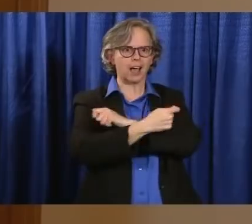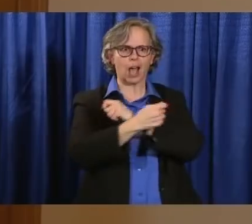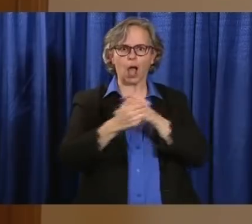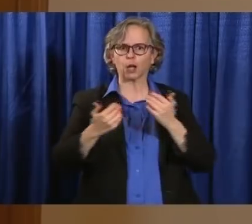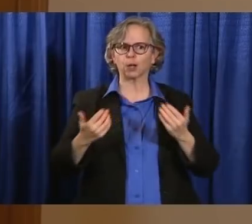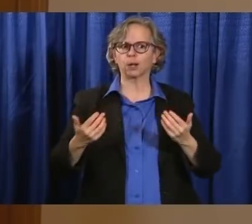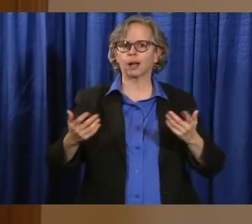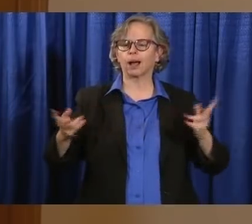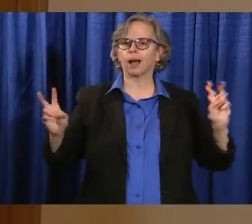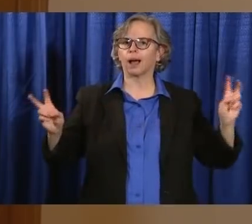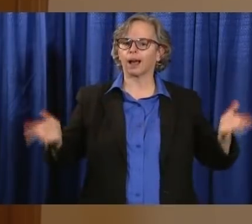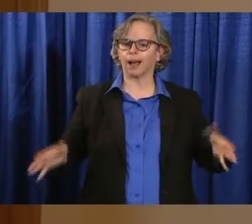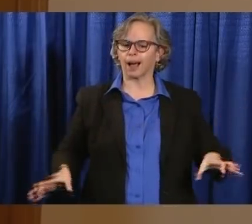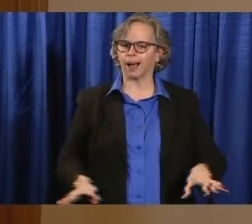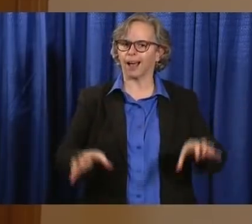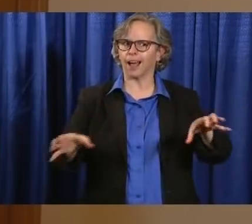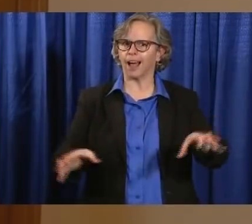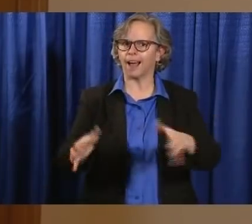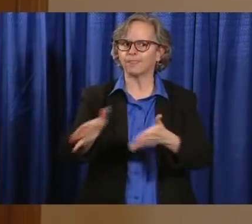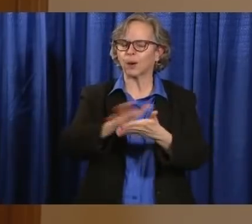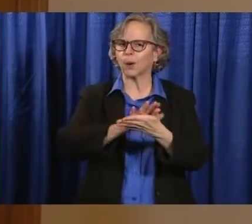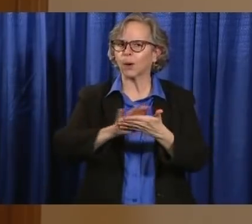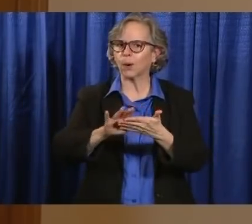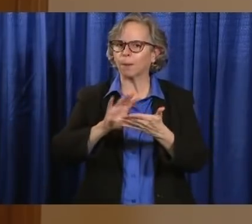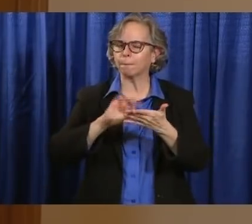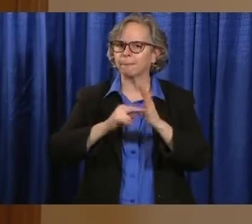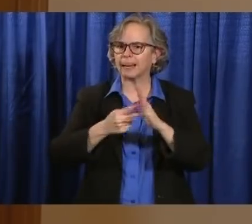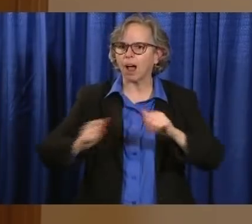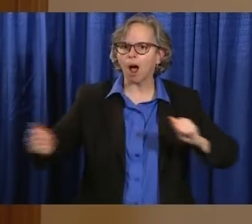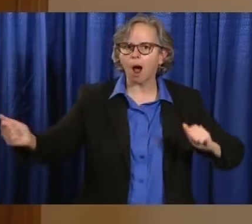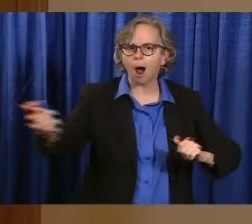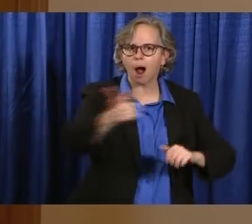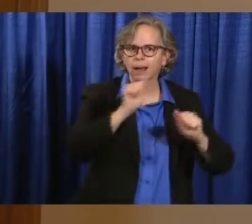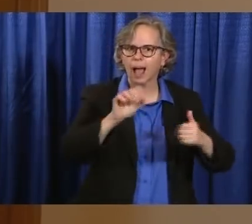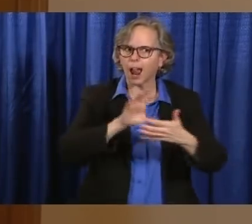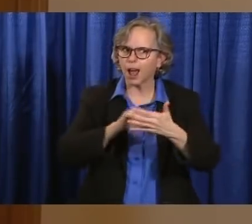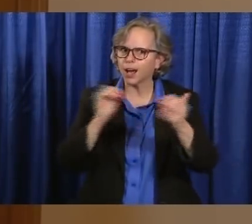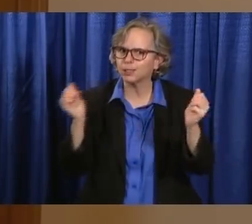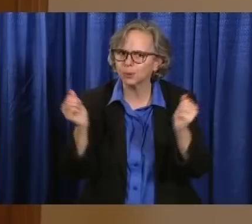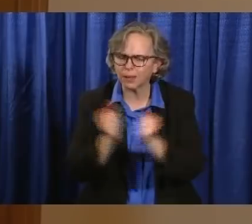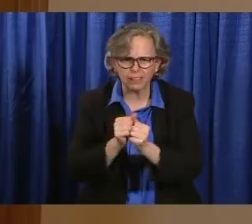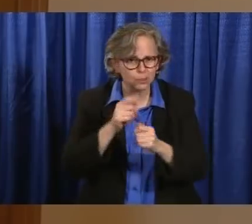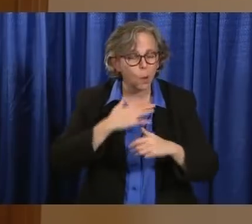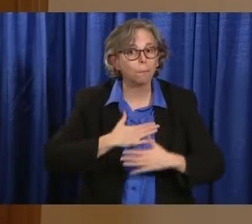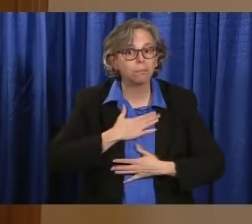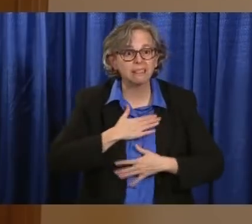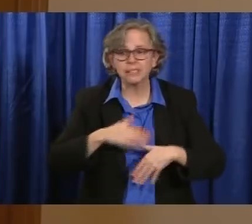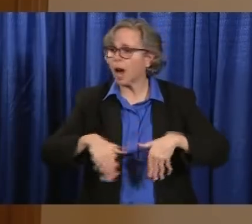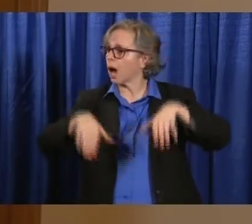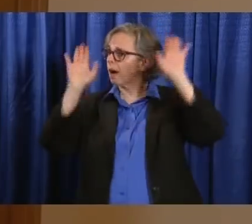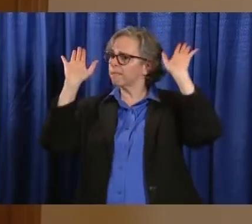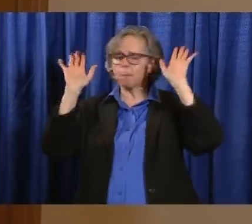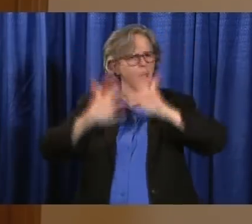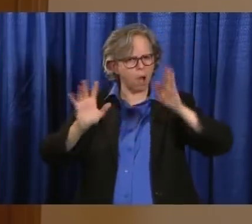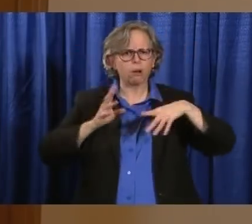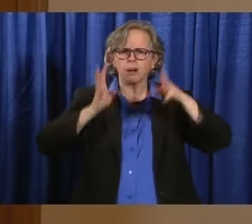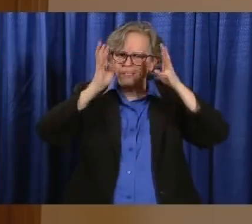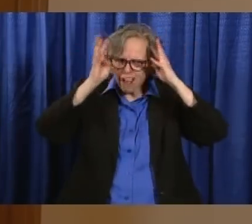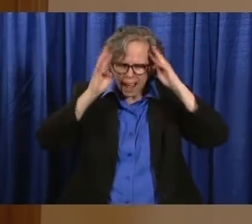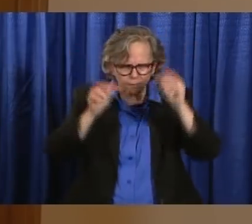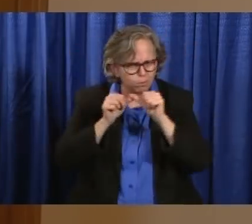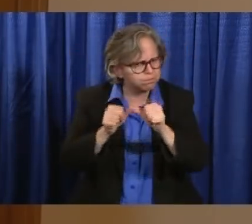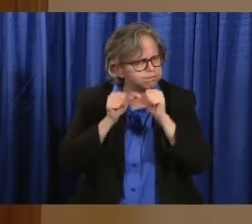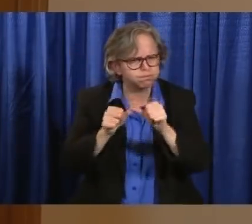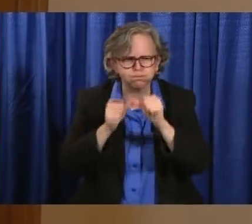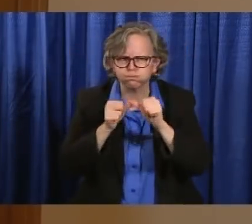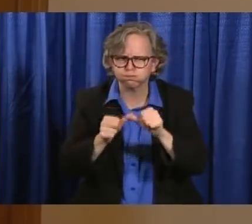So keep that creativity going. It's making a world of difference. And in light of the fact that I had the sadness of waking